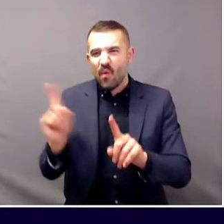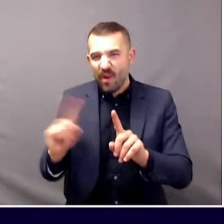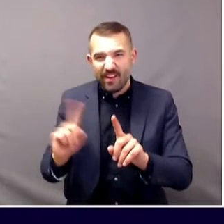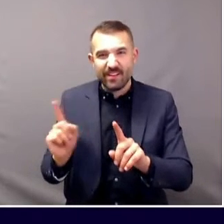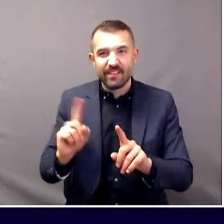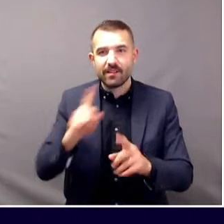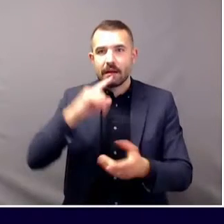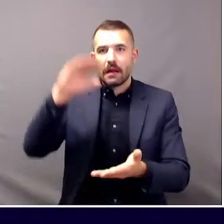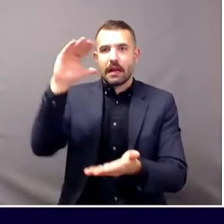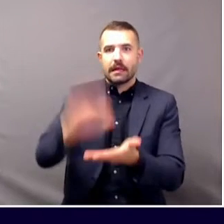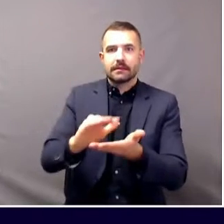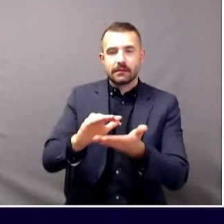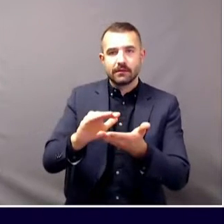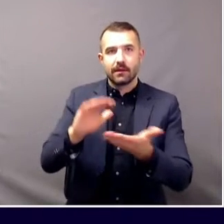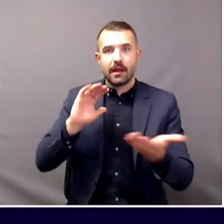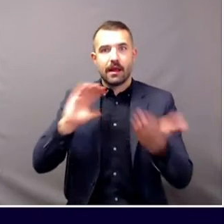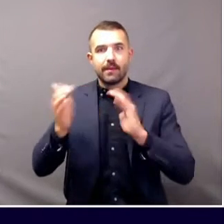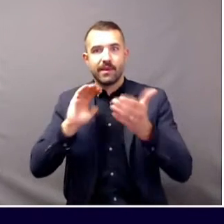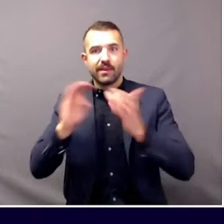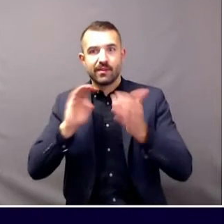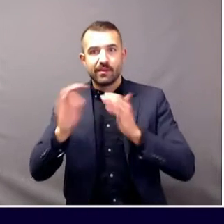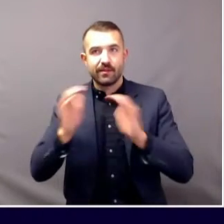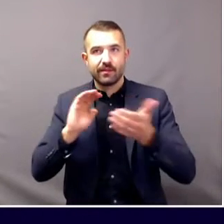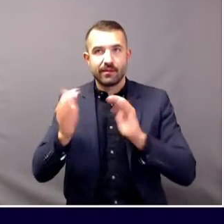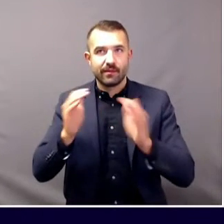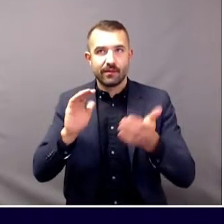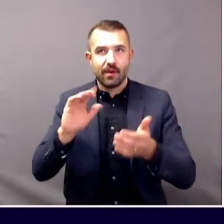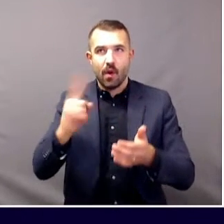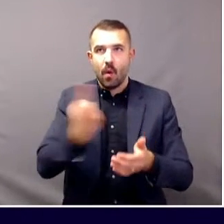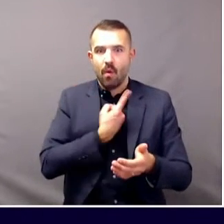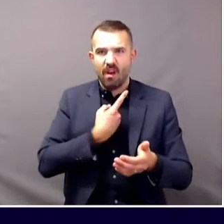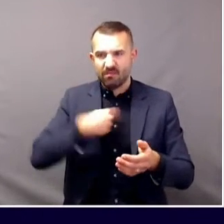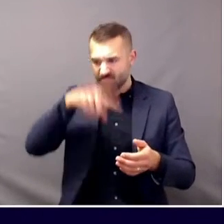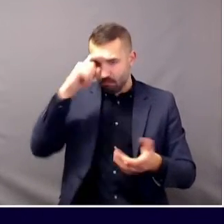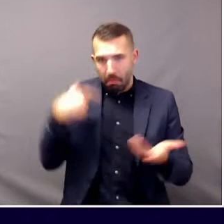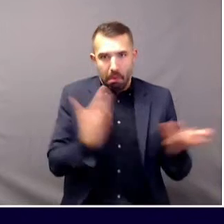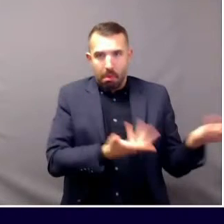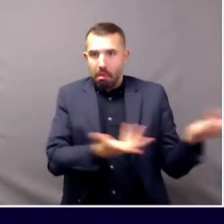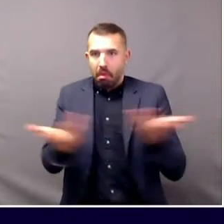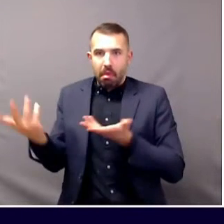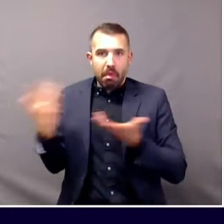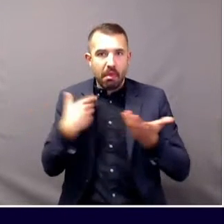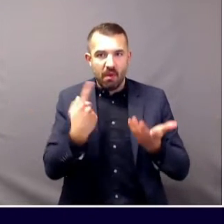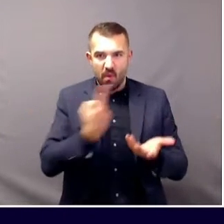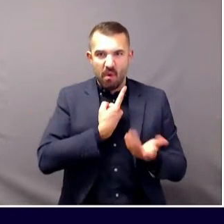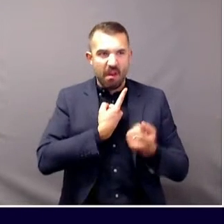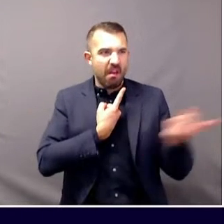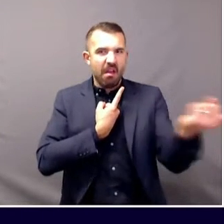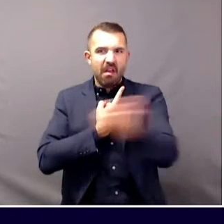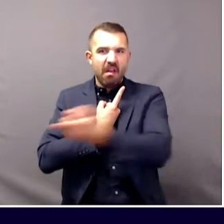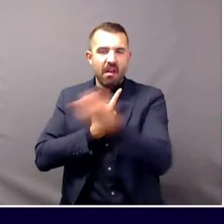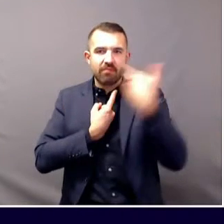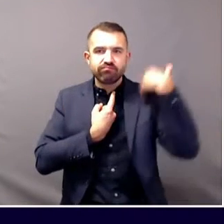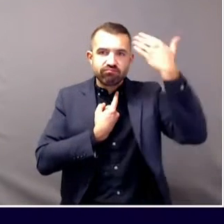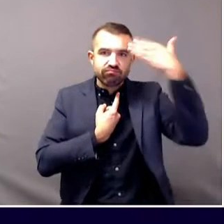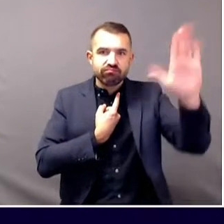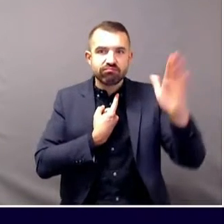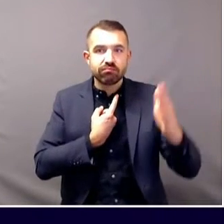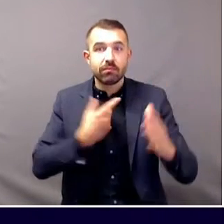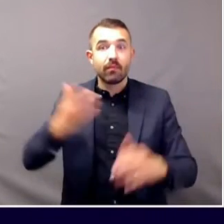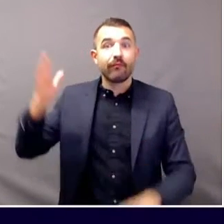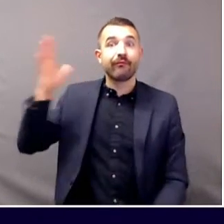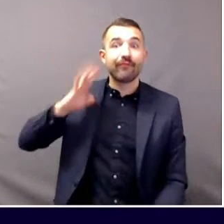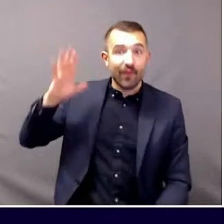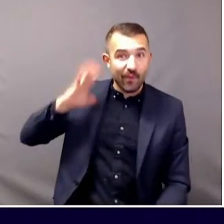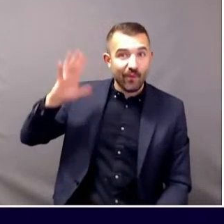number was, but we can try to find it. So increasingly, we are seeing community transmission